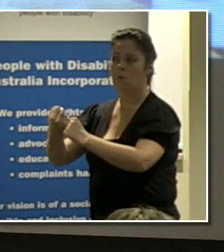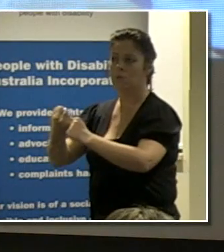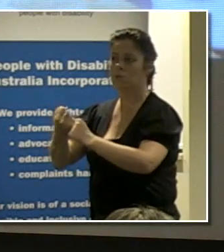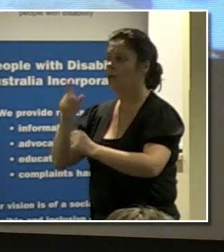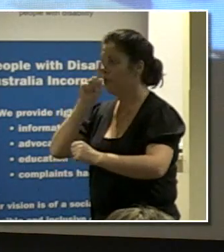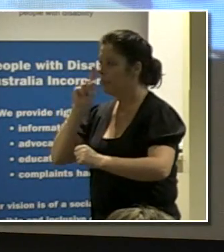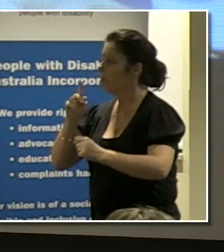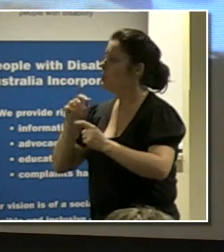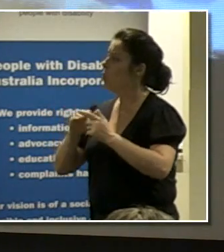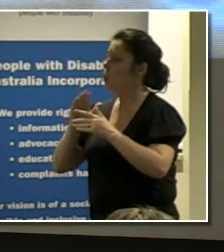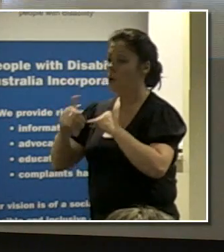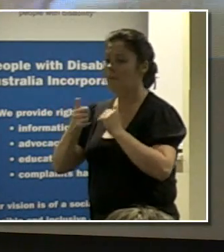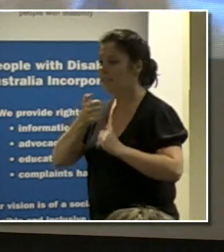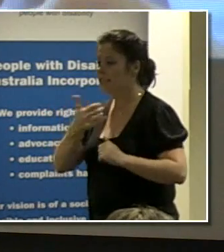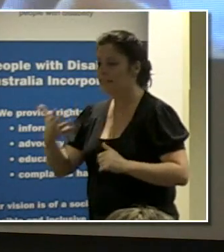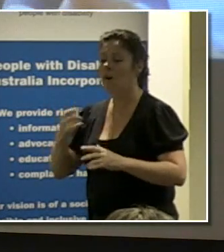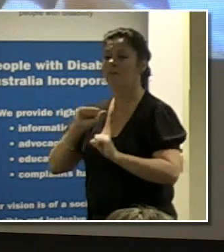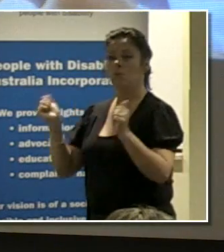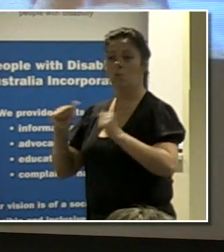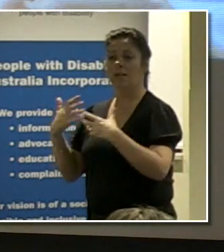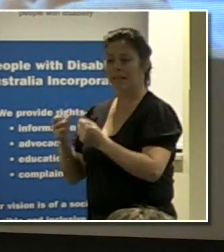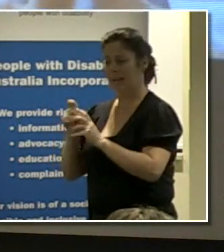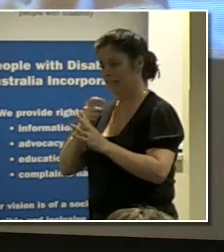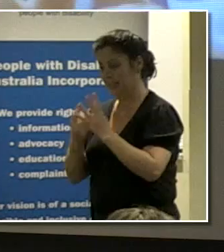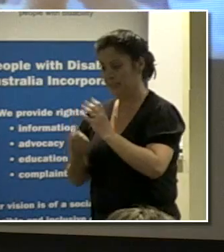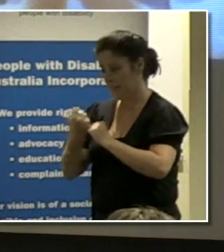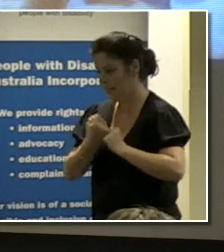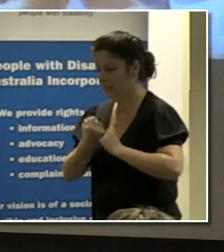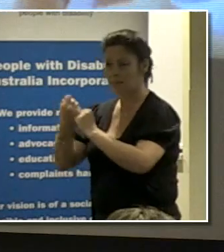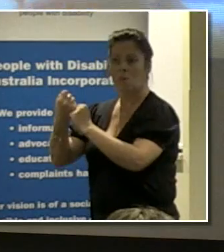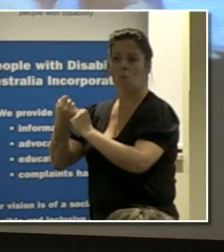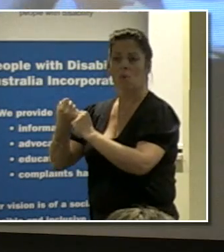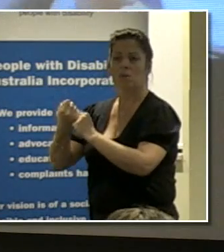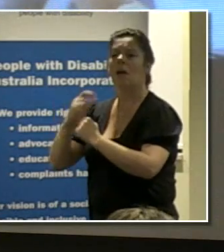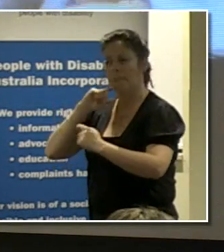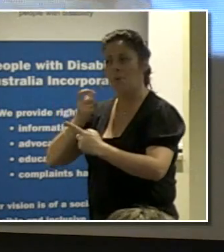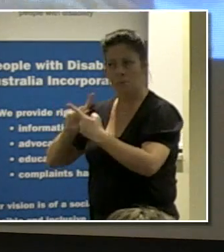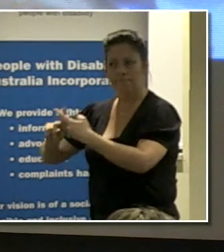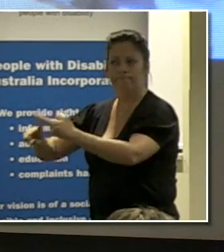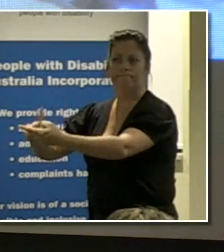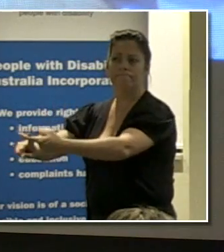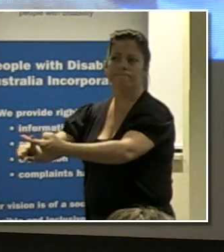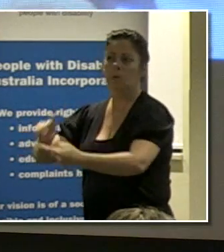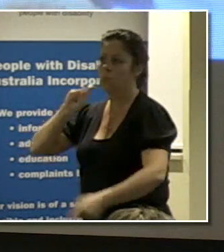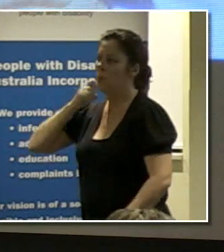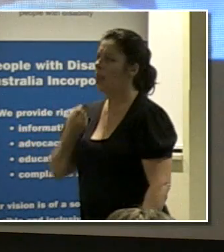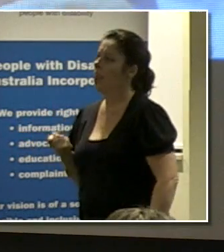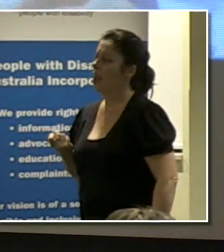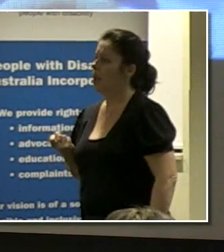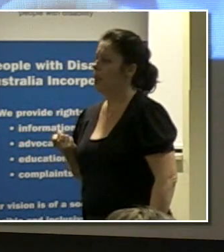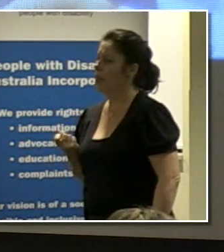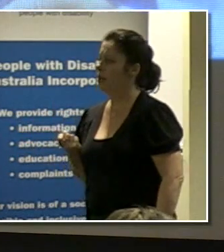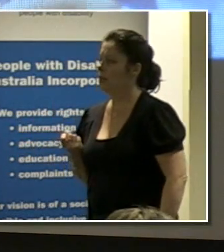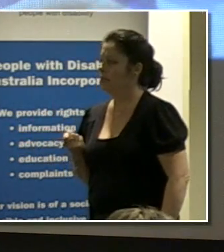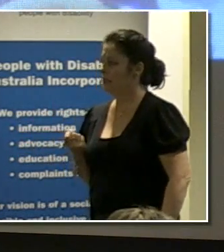over 65 and in existing disability supports, they'll get that continuity over that period